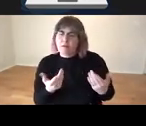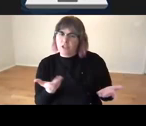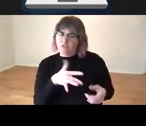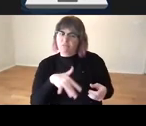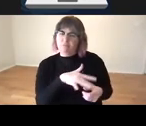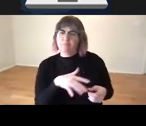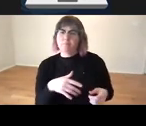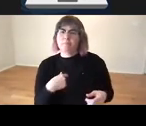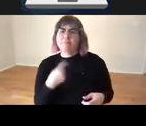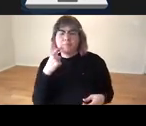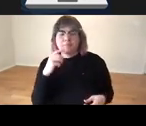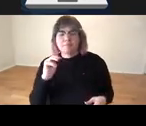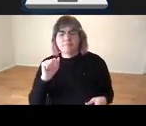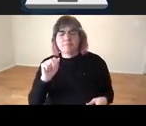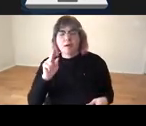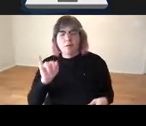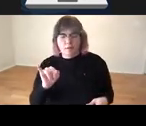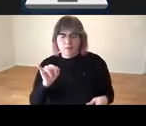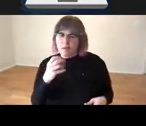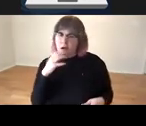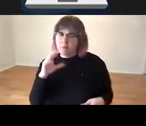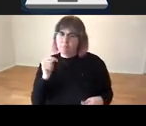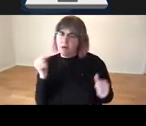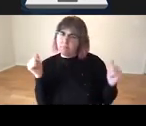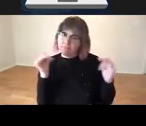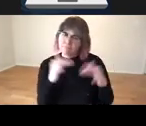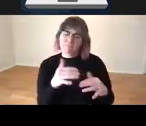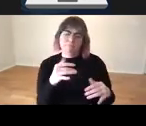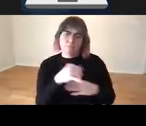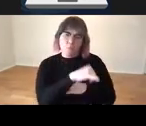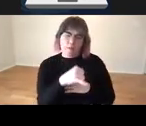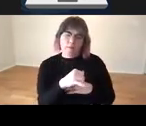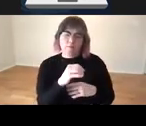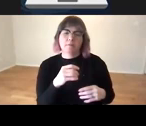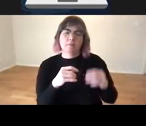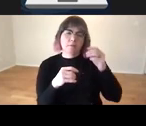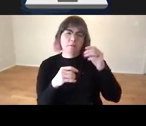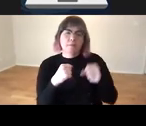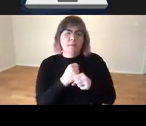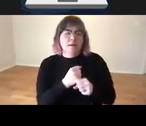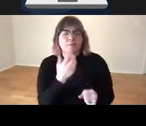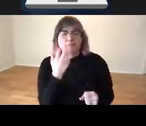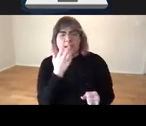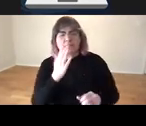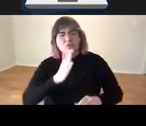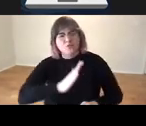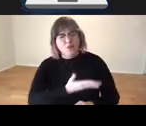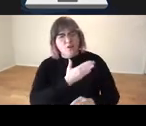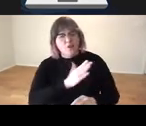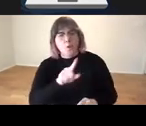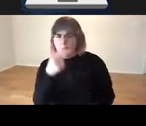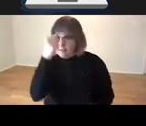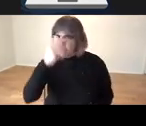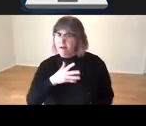actually off of Maui, which is one of the hot spots for humpback whales here. And they produce these amazing songs, and only the males